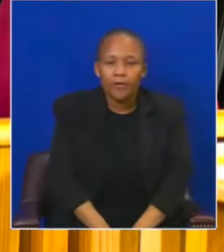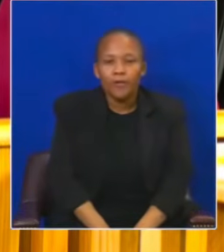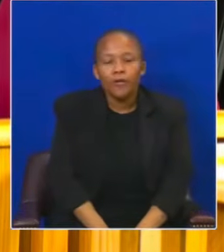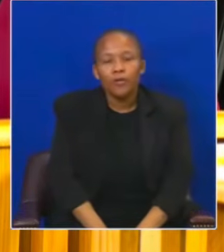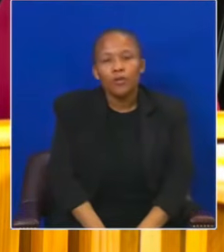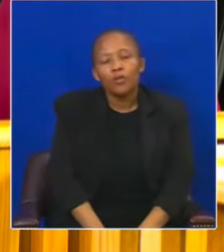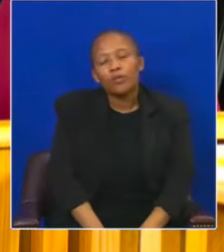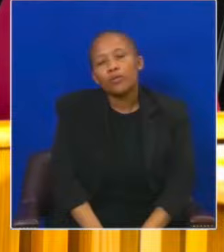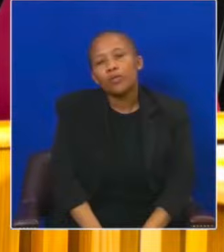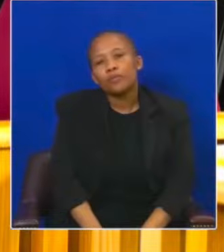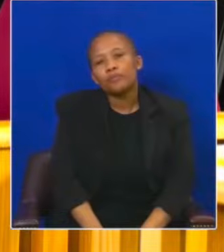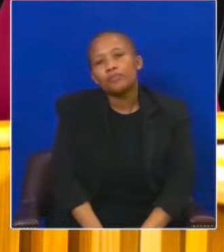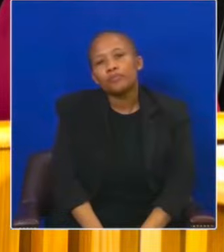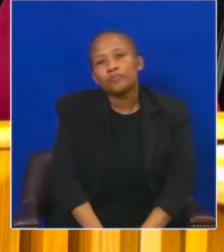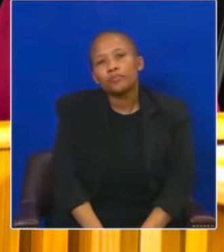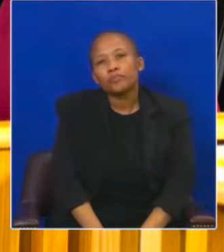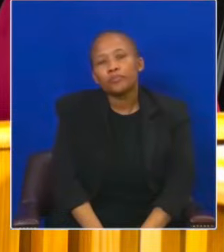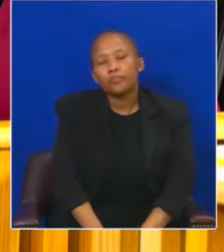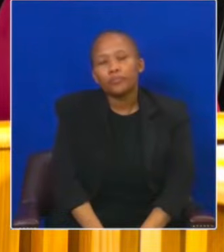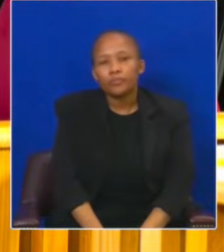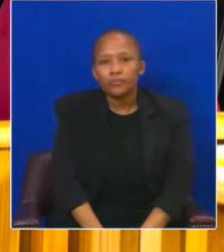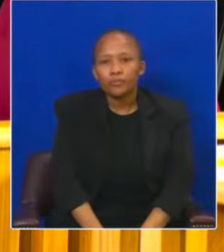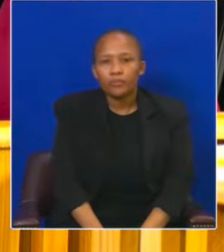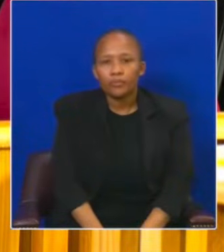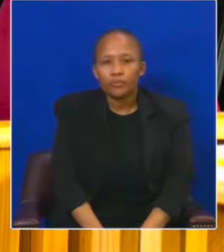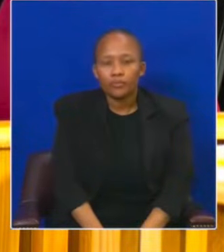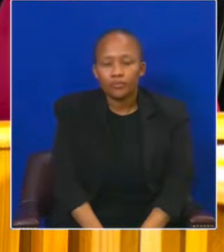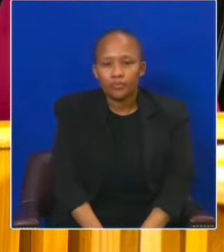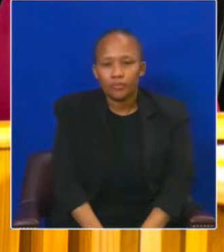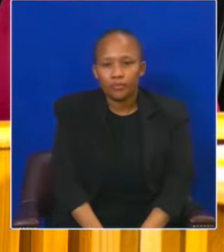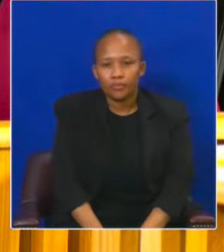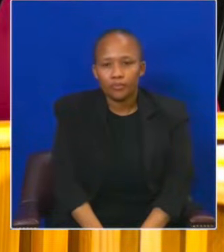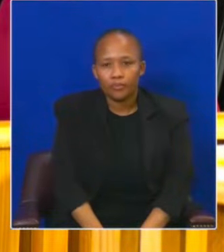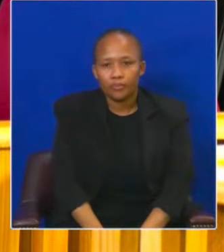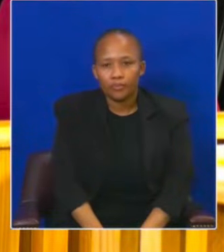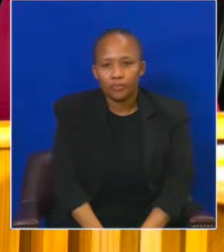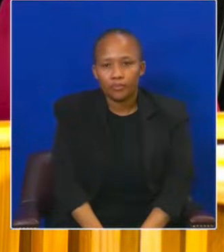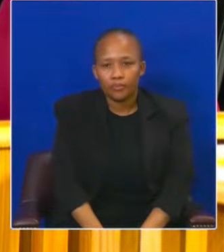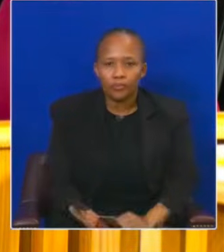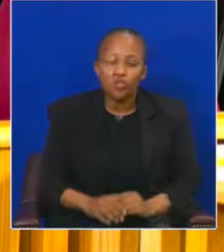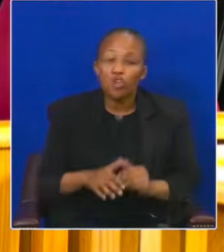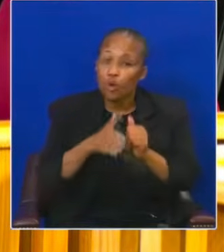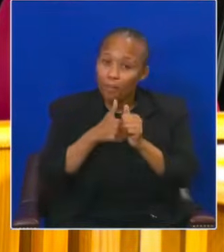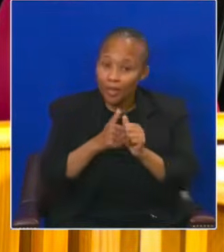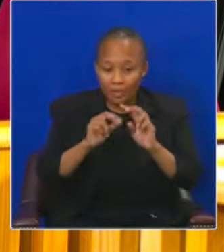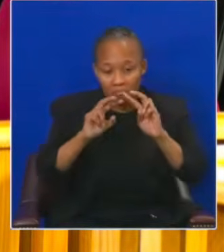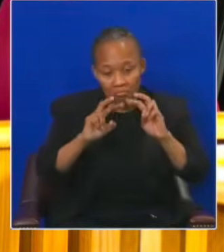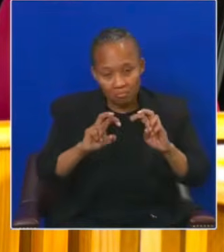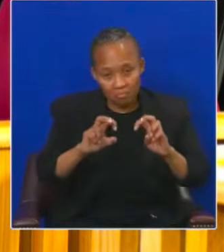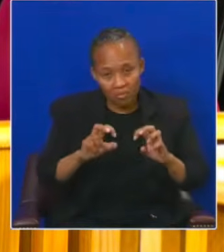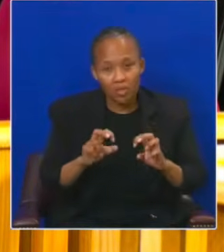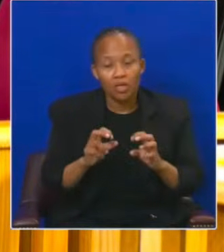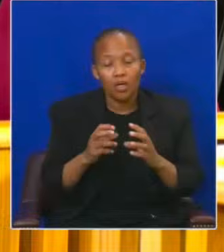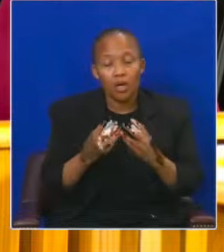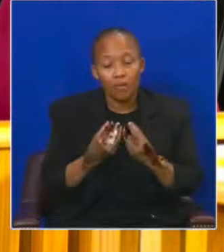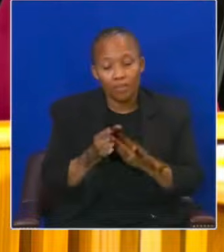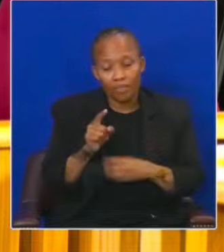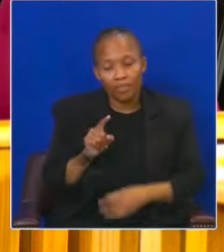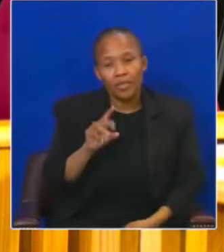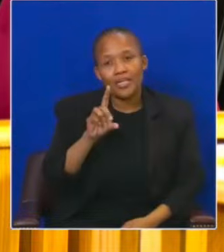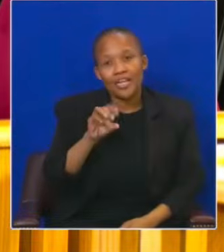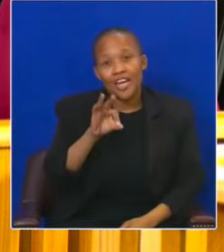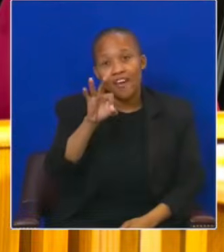During the course of our compliance inspection by the DFO, there were